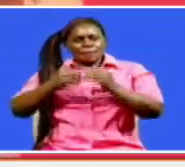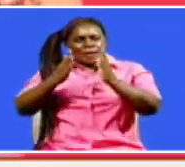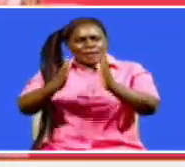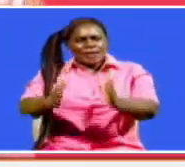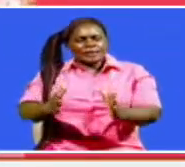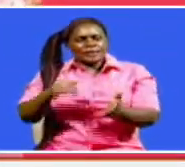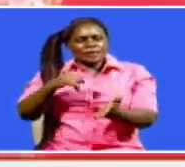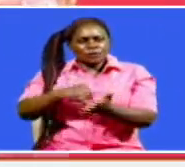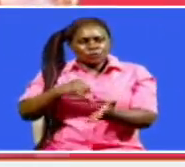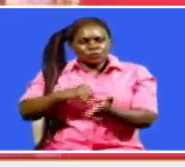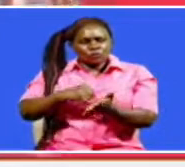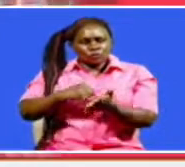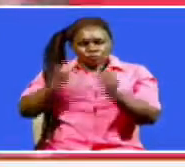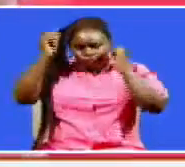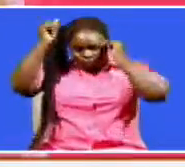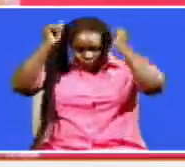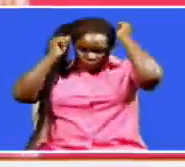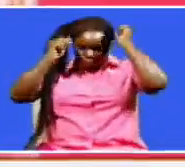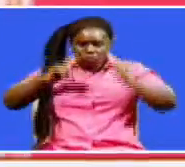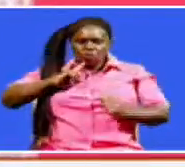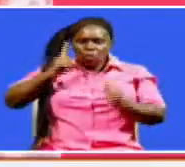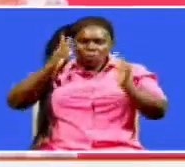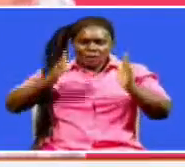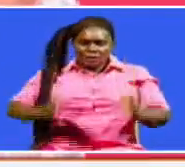who included military commanders.